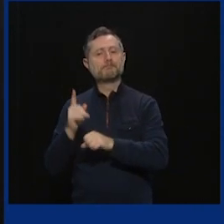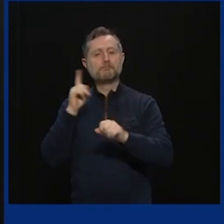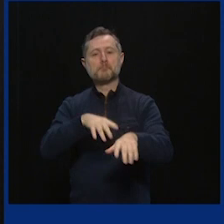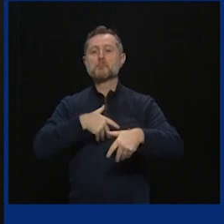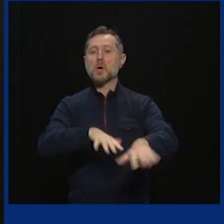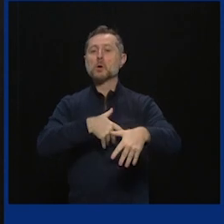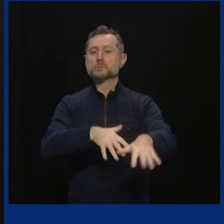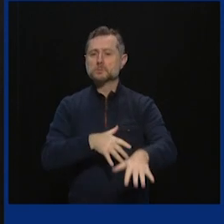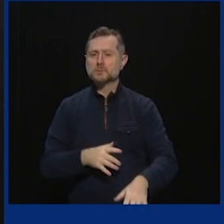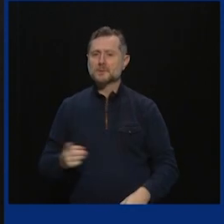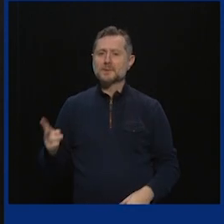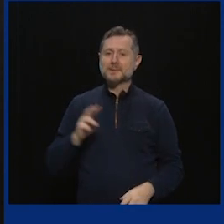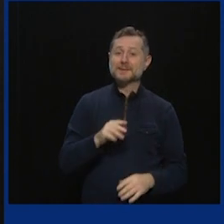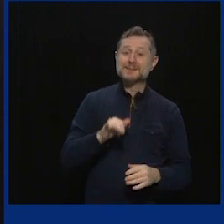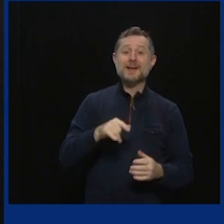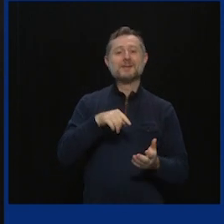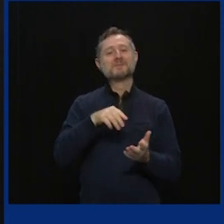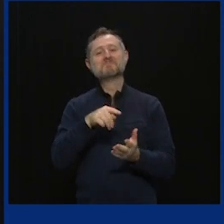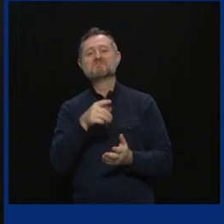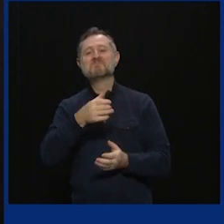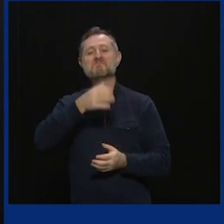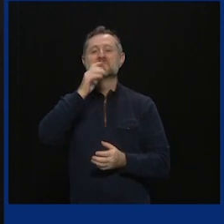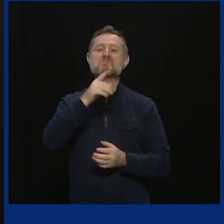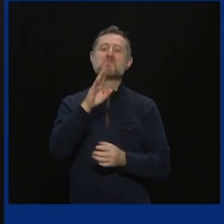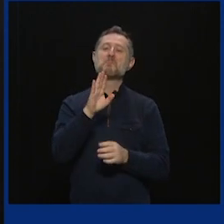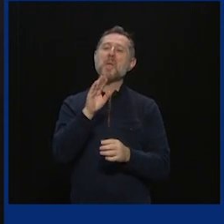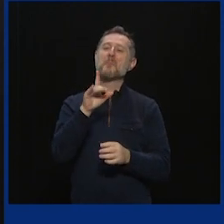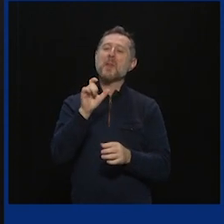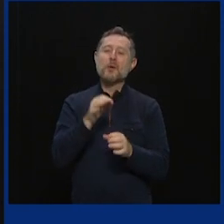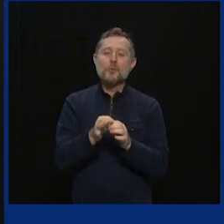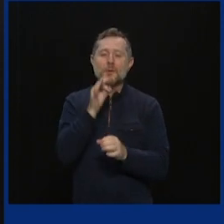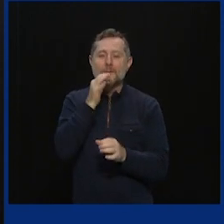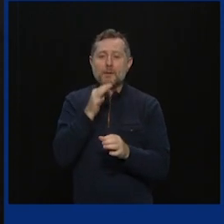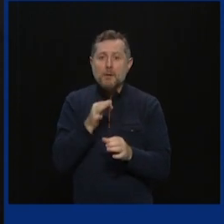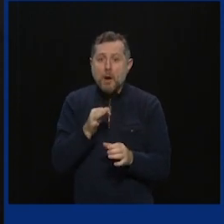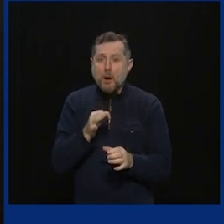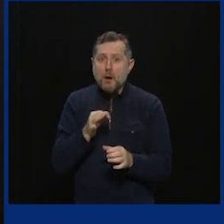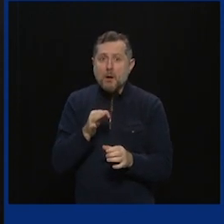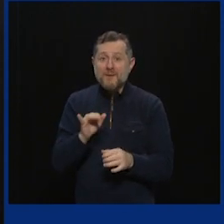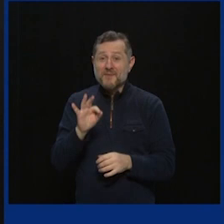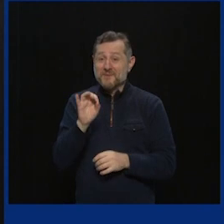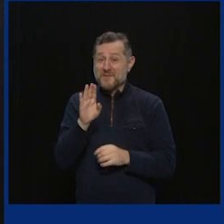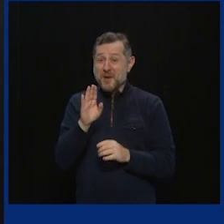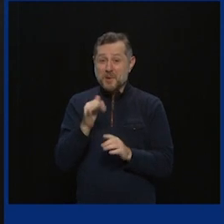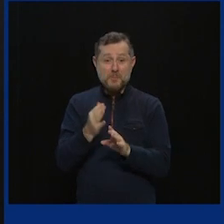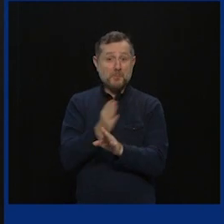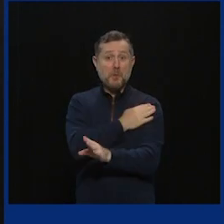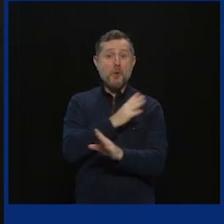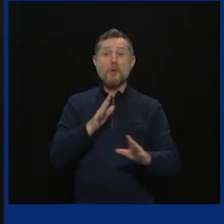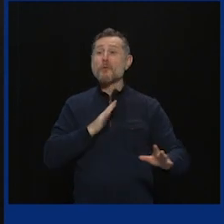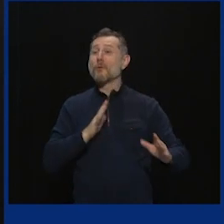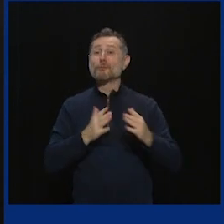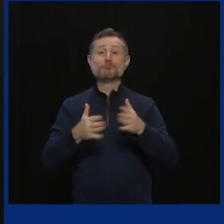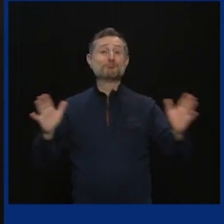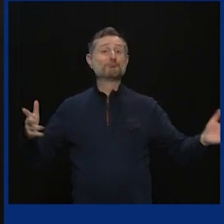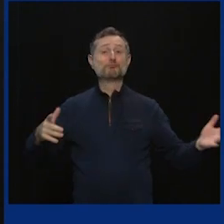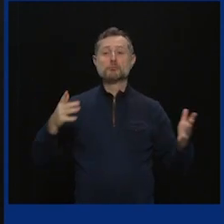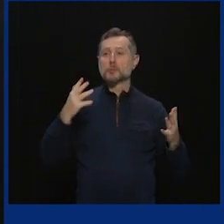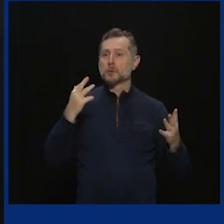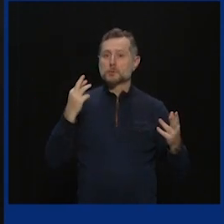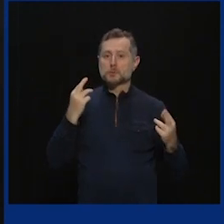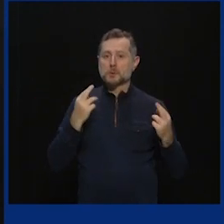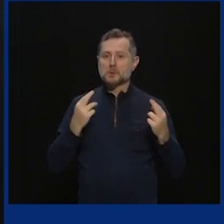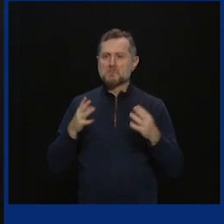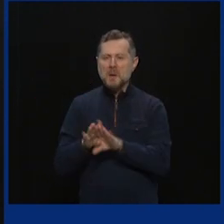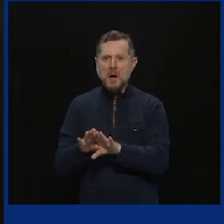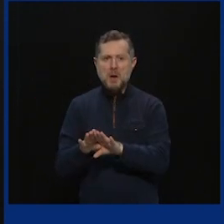was sad to see that the businesses were already in February, before the rest of the country was figuring all this out, the